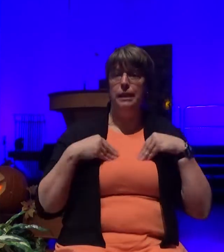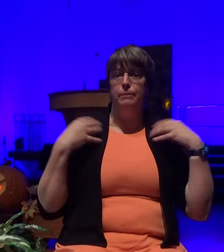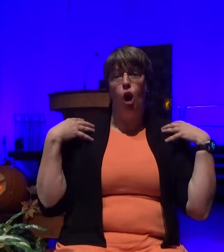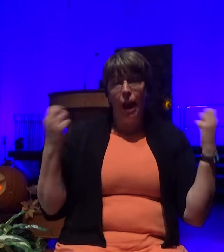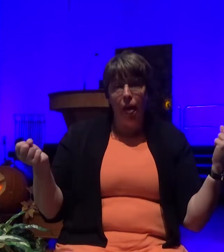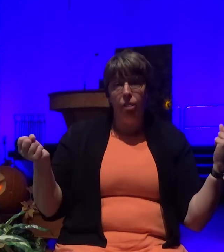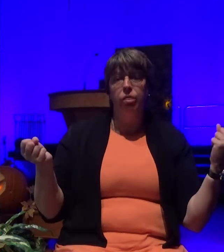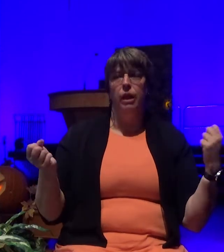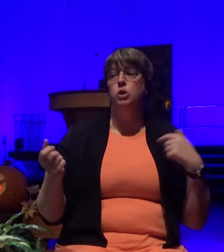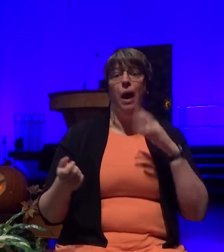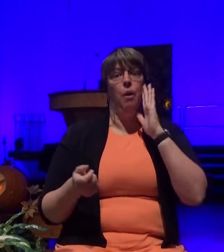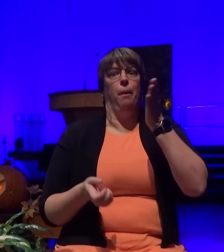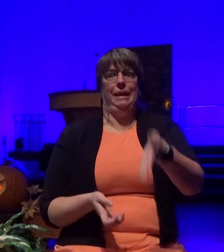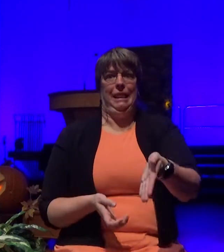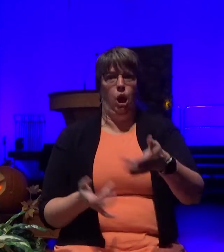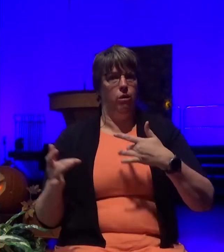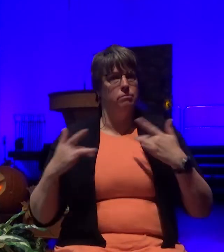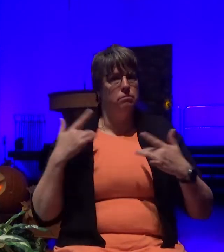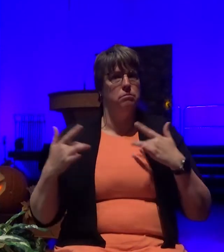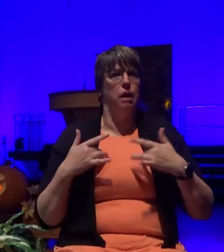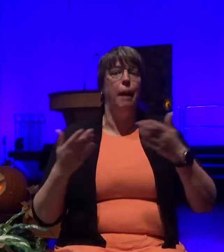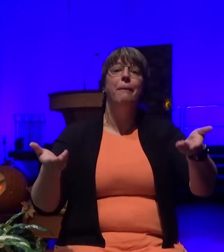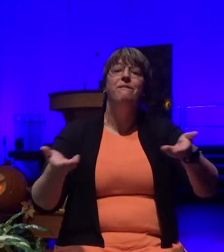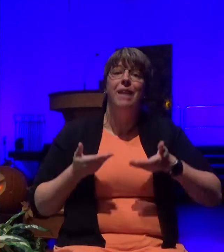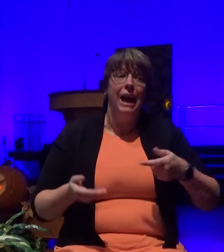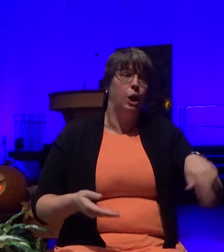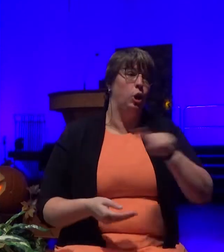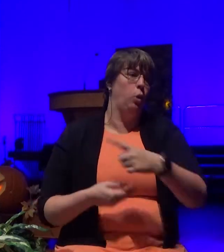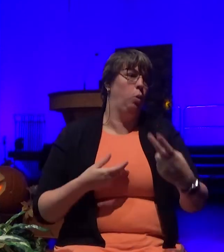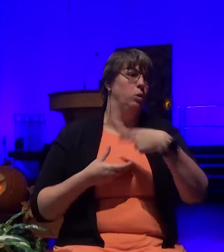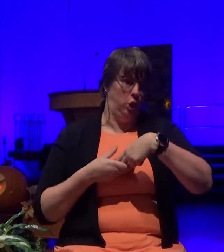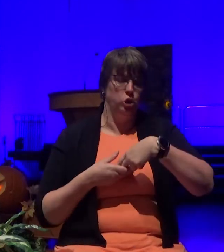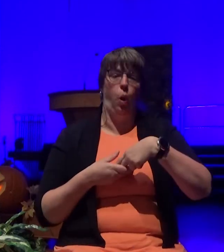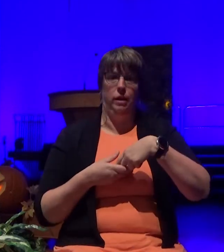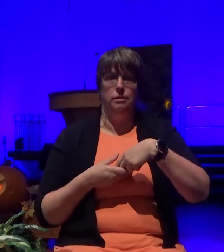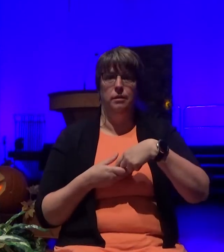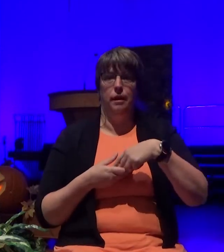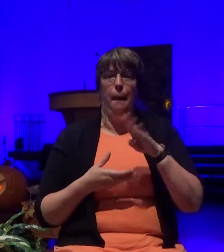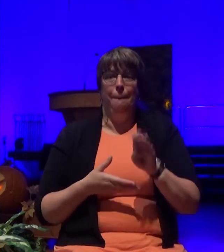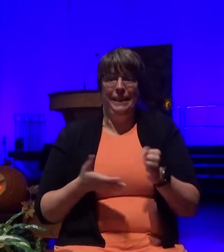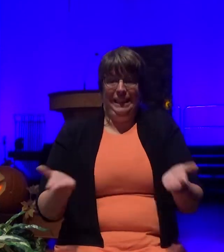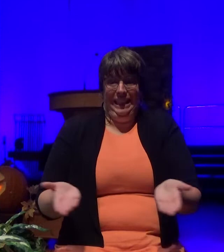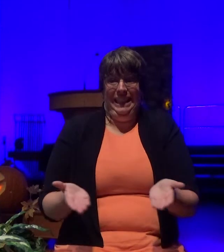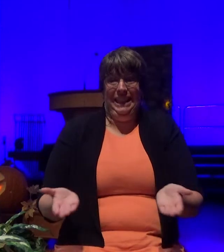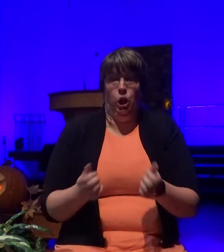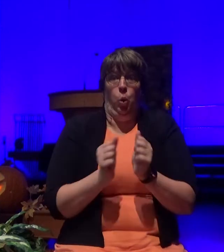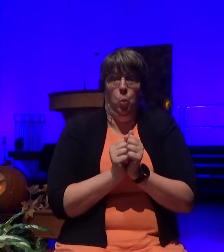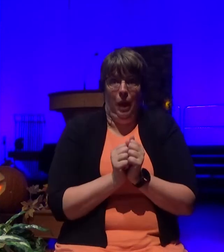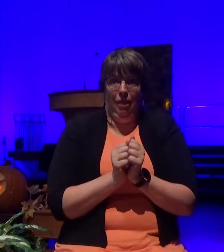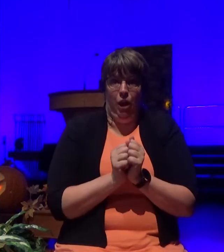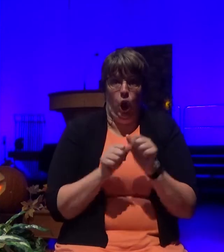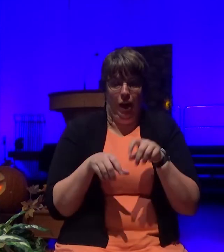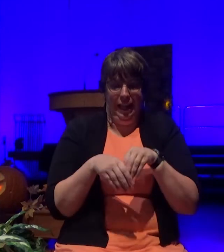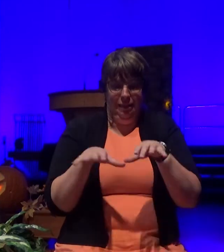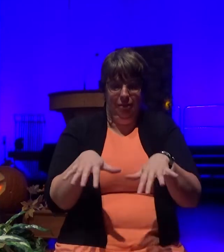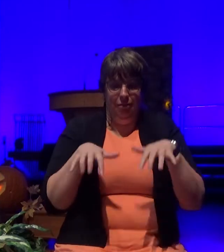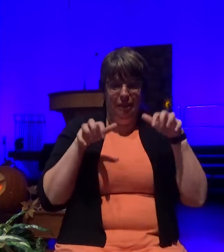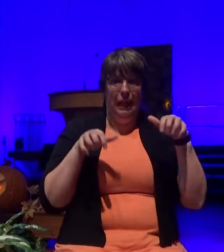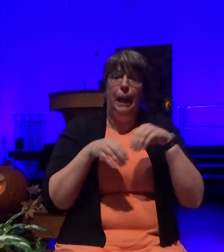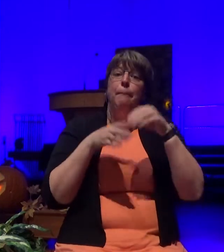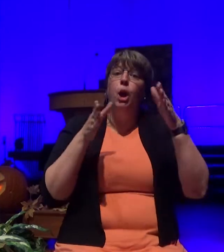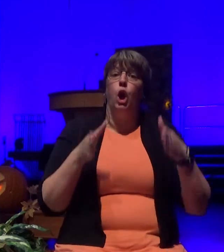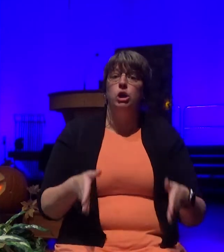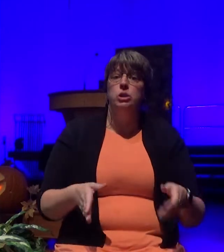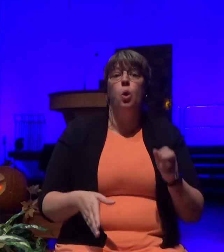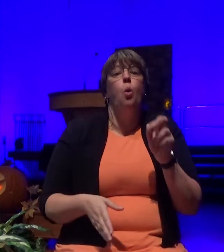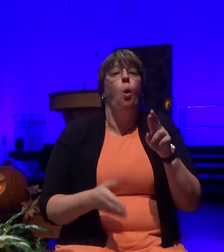excited on November 4th, and I'm inviting you to join us. You can come be here in our sanctuary with Rhonda and us in person that night, or you can